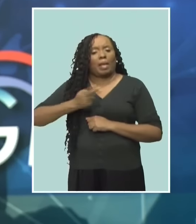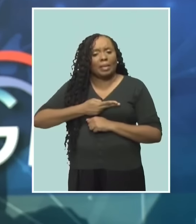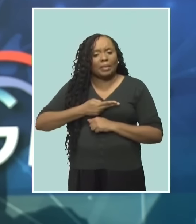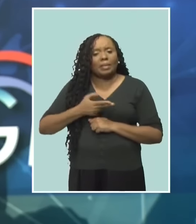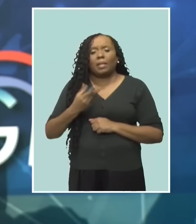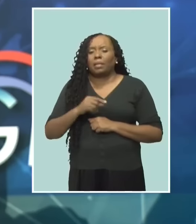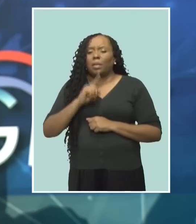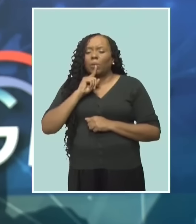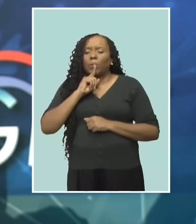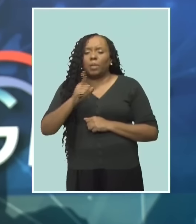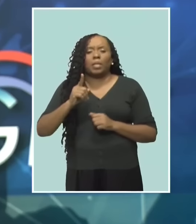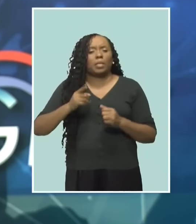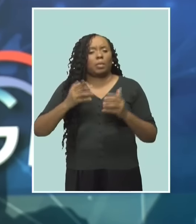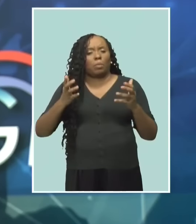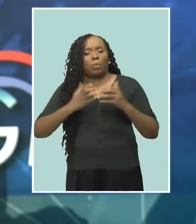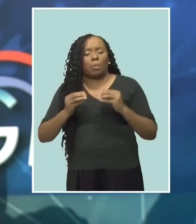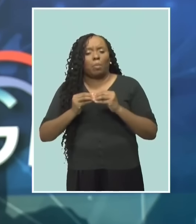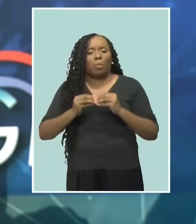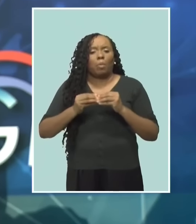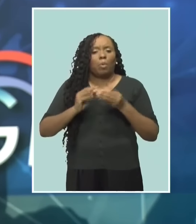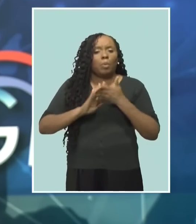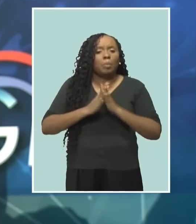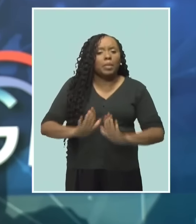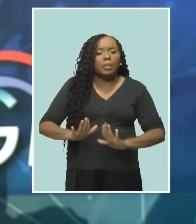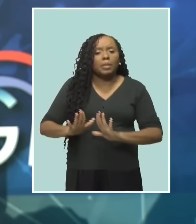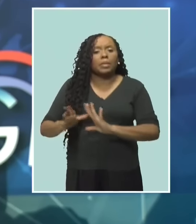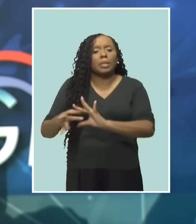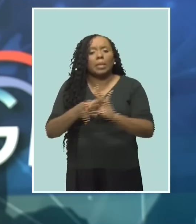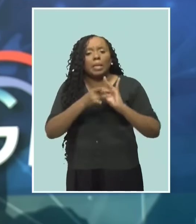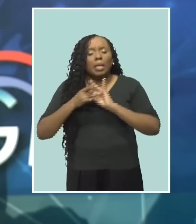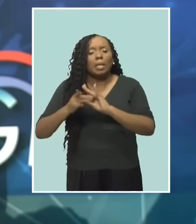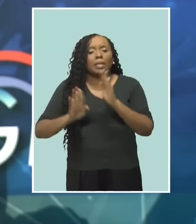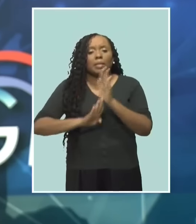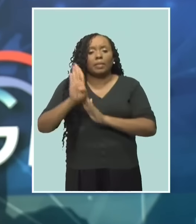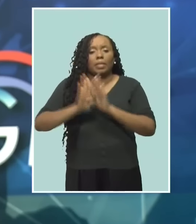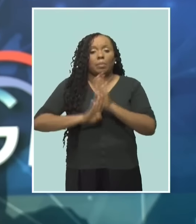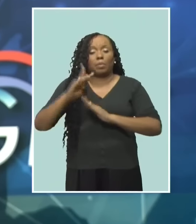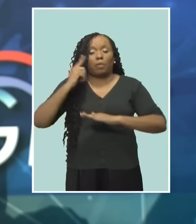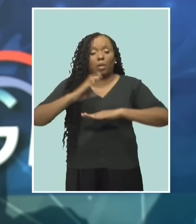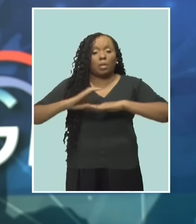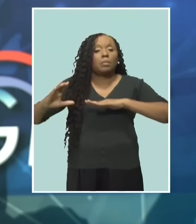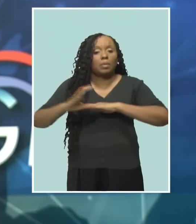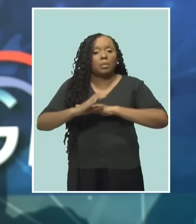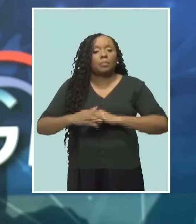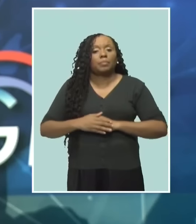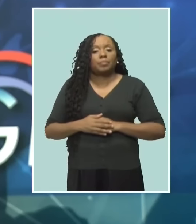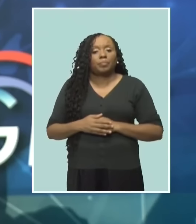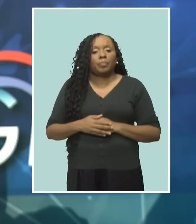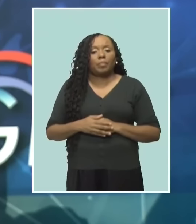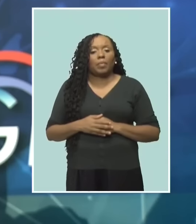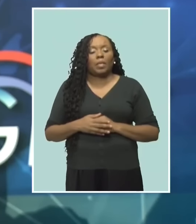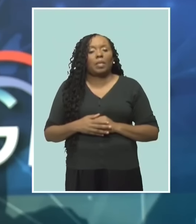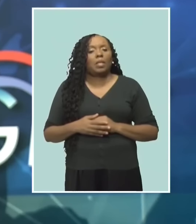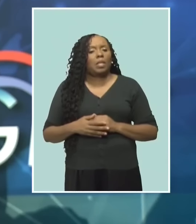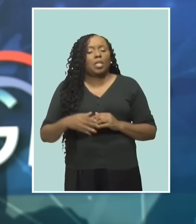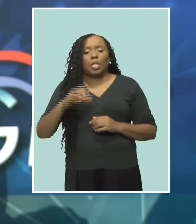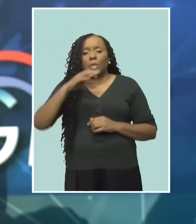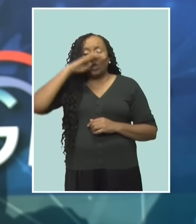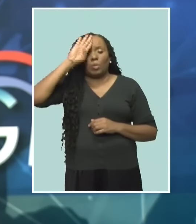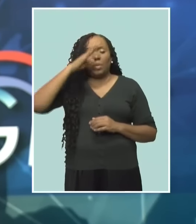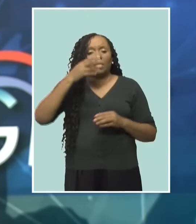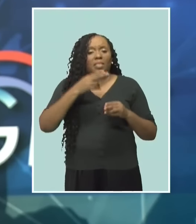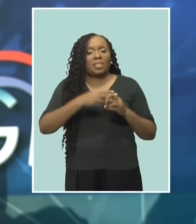pave the way for greater peace, cooperation, and development in the region. Barbados also wants Cuba removed from the list of countries that